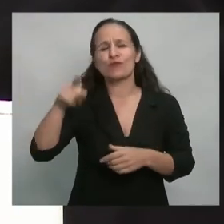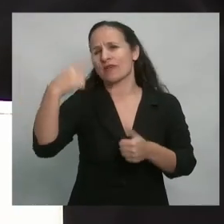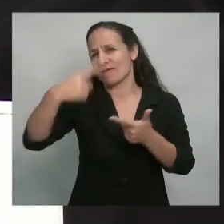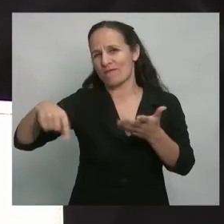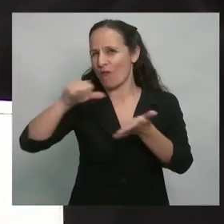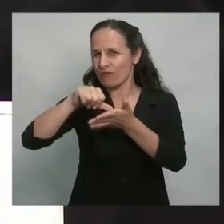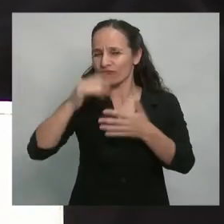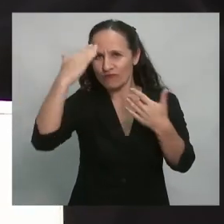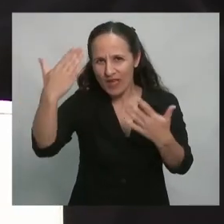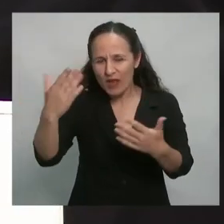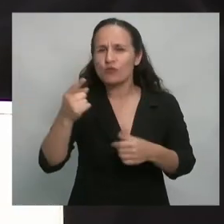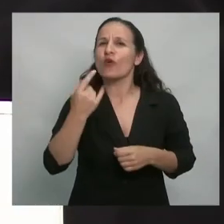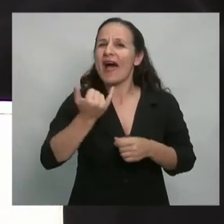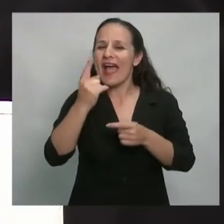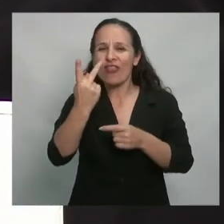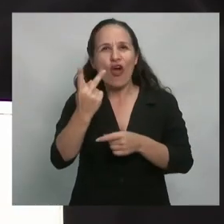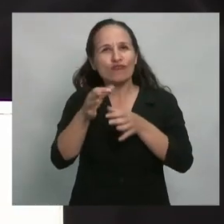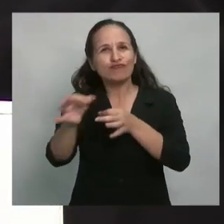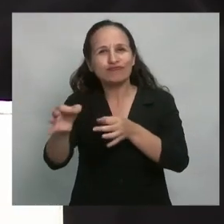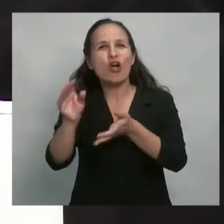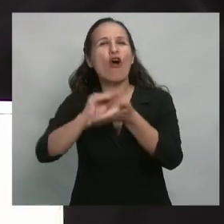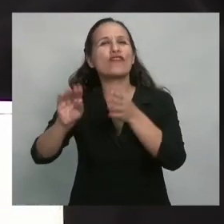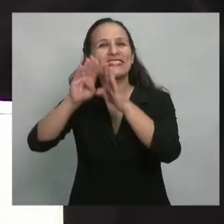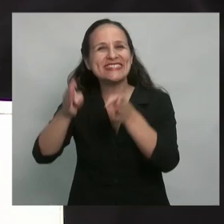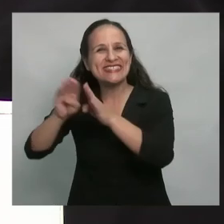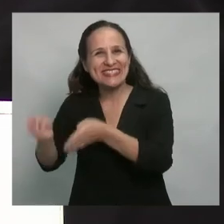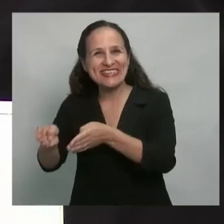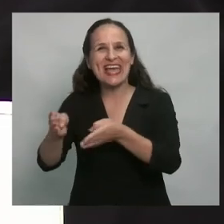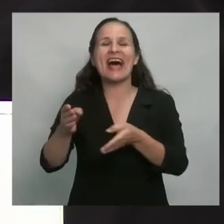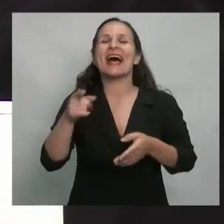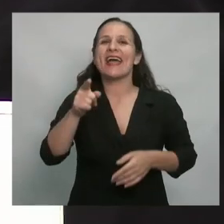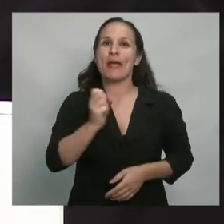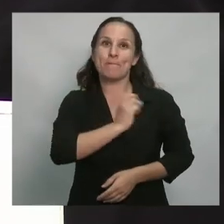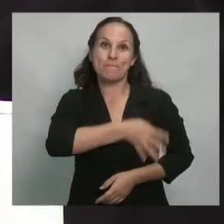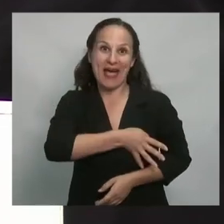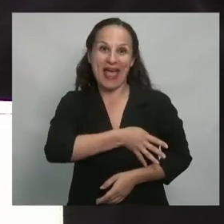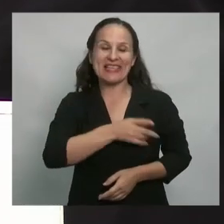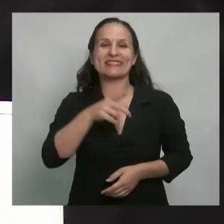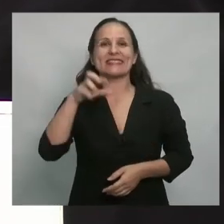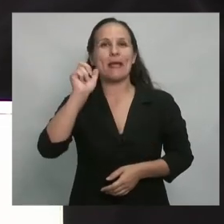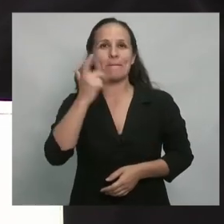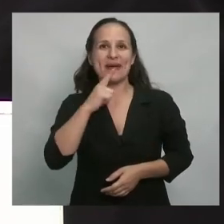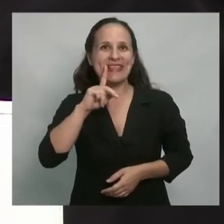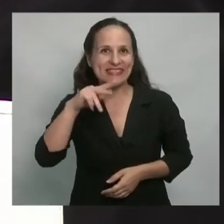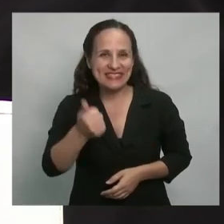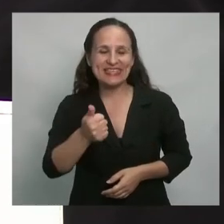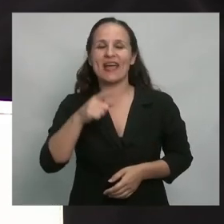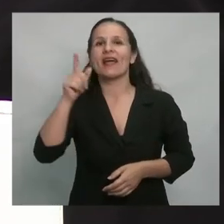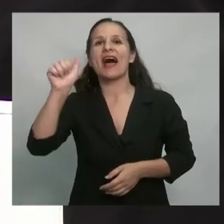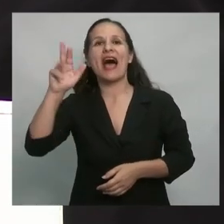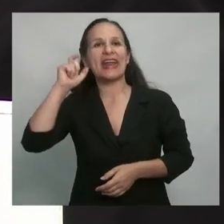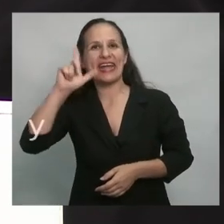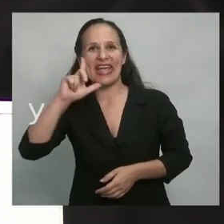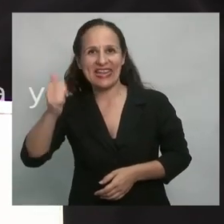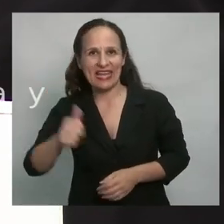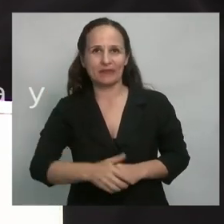small offices in Ramallah, Palestine, and Algiers, Algeria. Our members are now close to 500